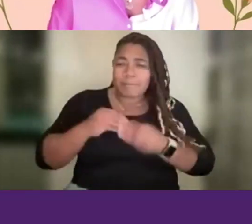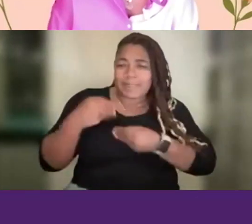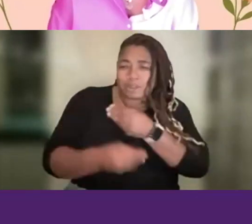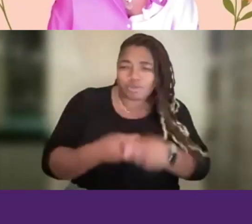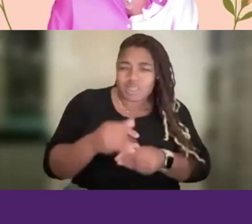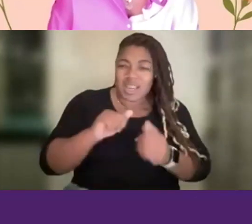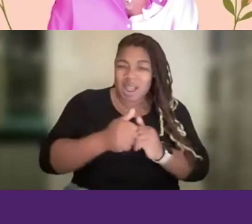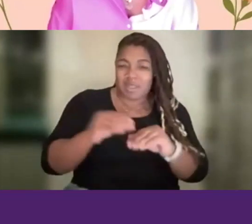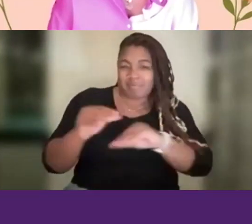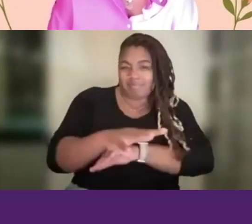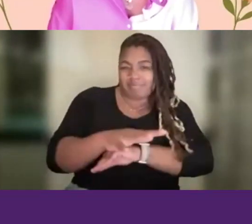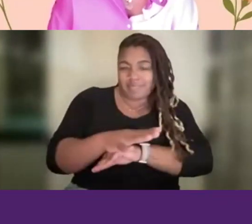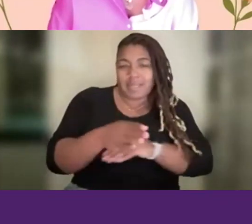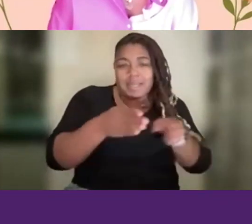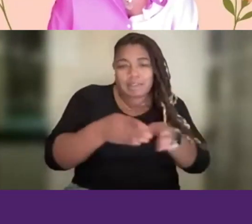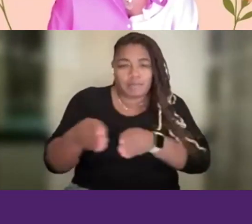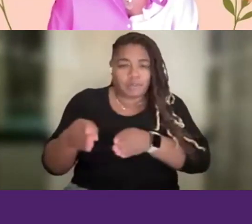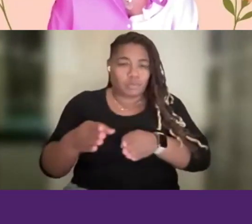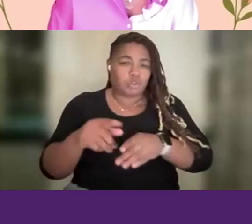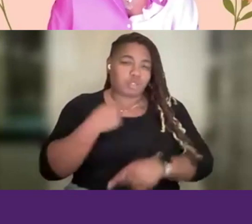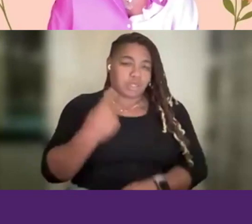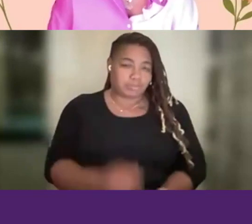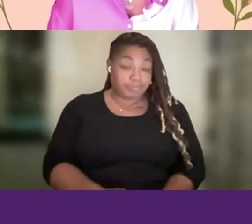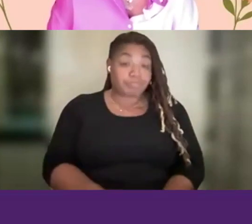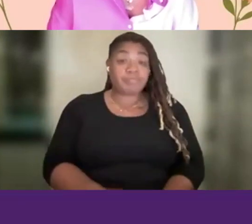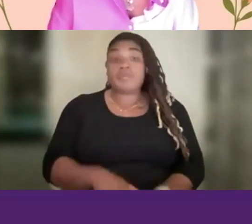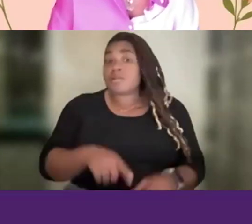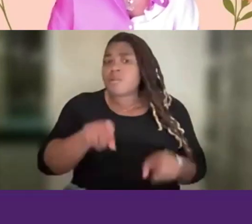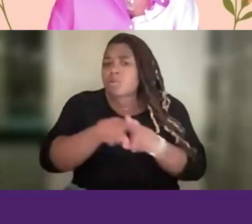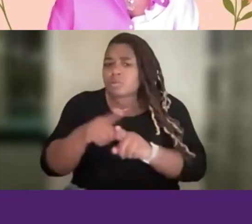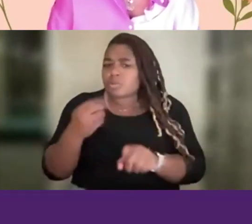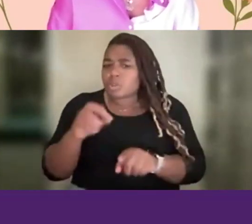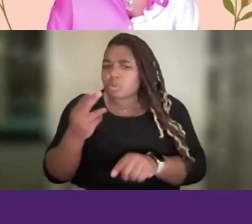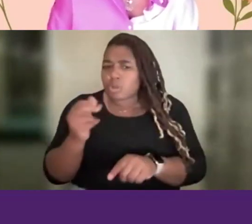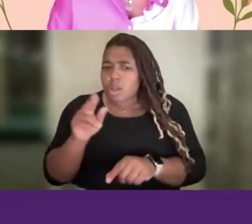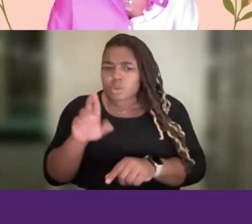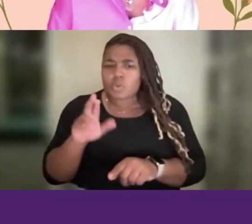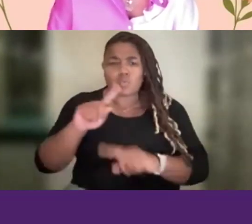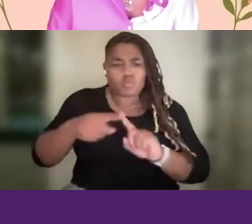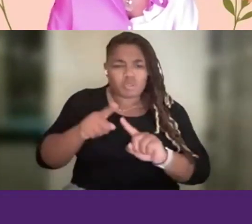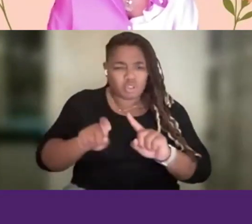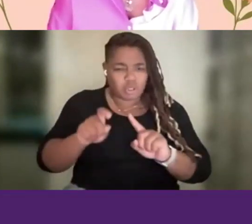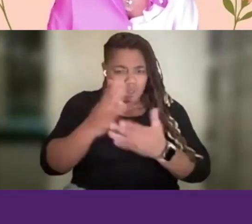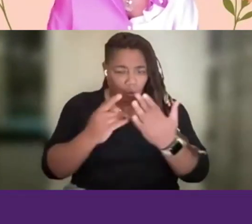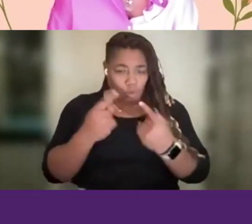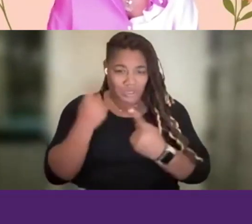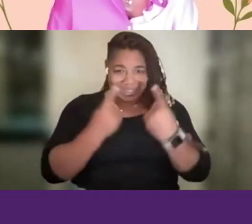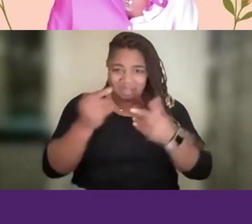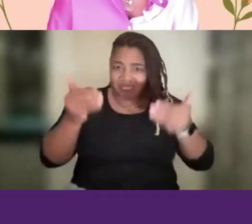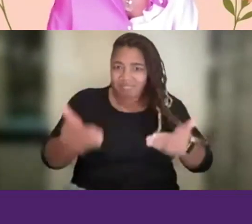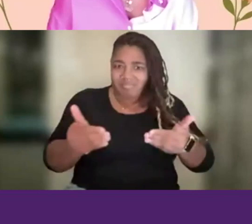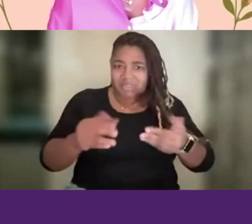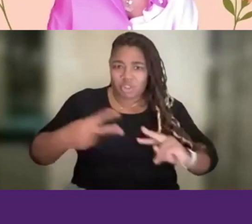woman's breast cancer risk. And also, Dr. Hauser, when should someone consider genetic testing or consider speaking to a genetic